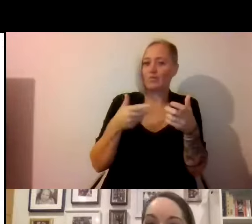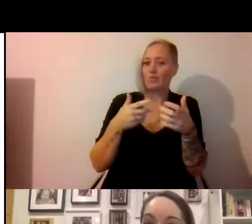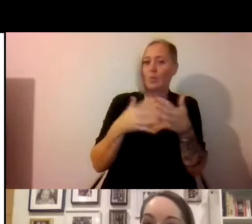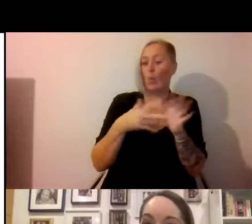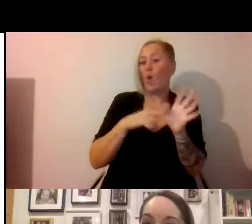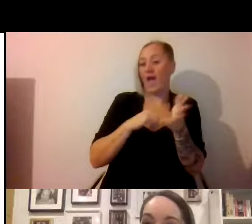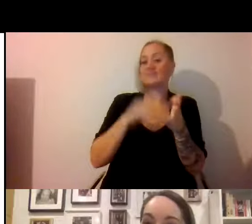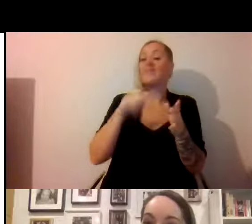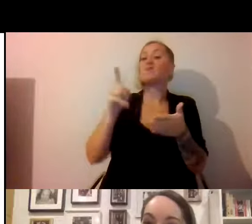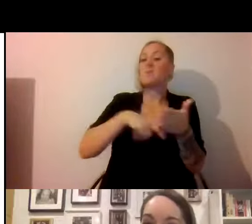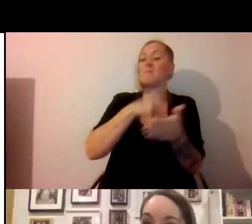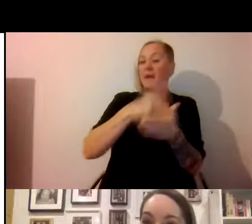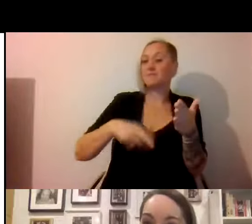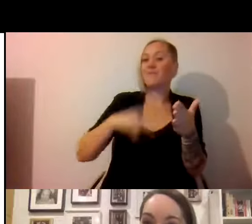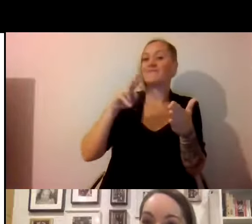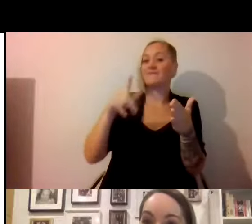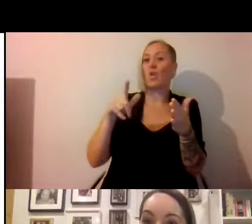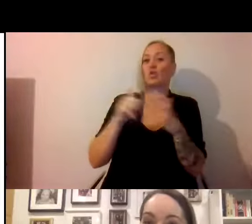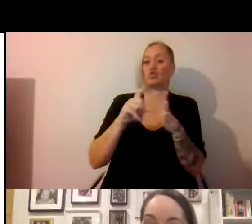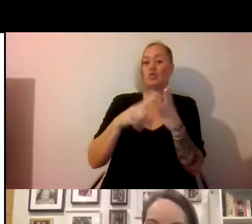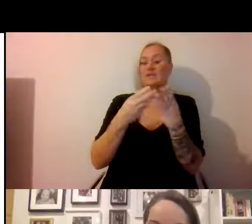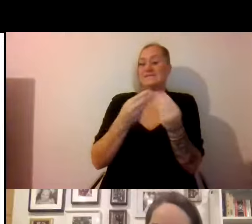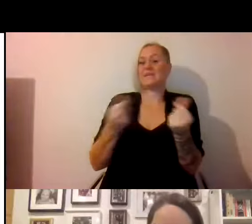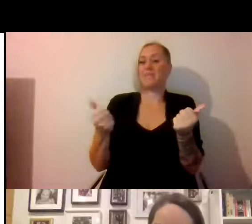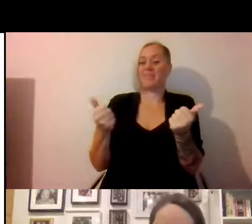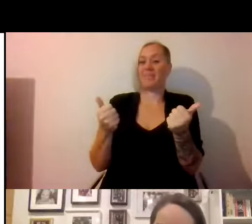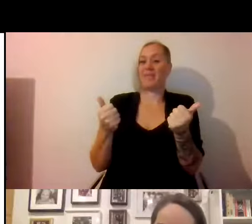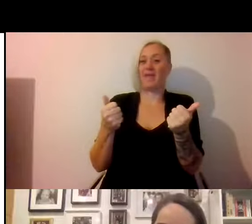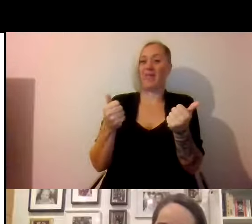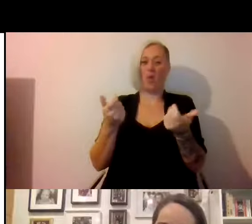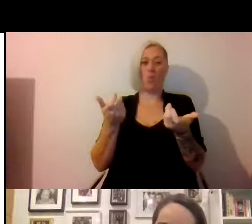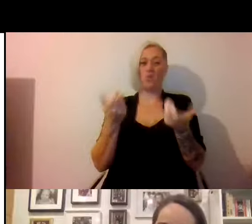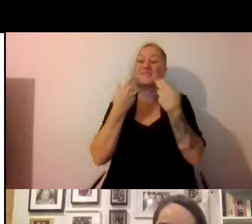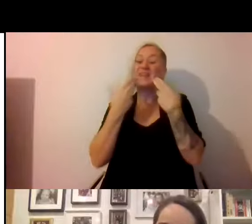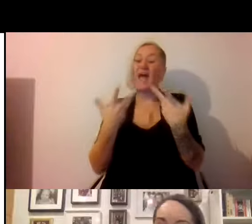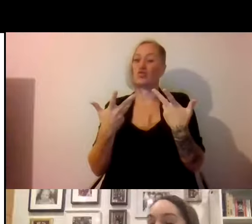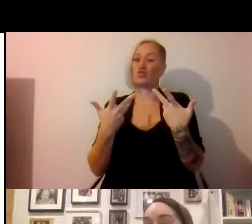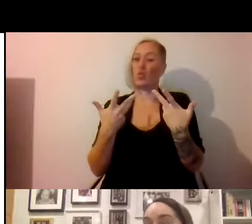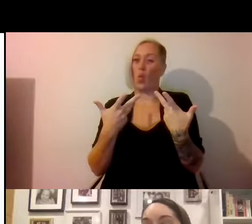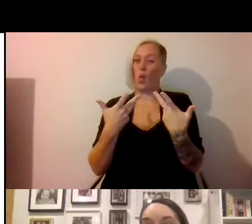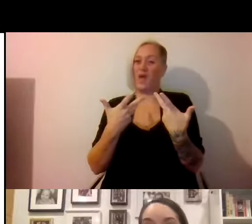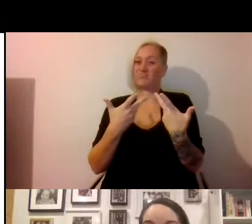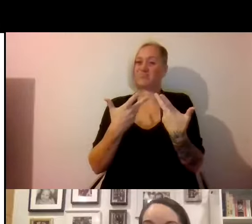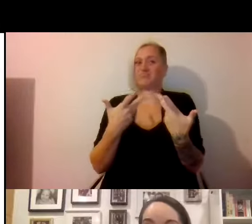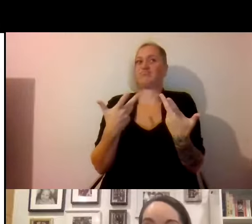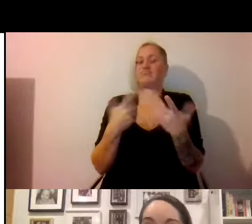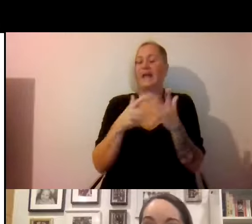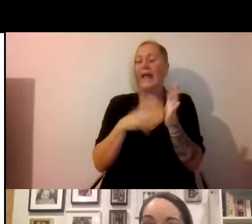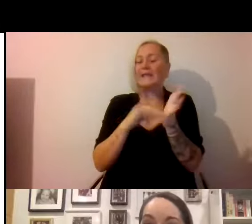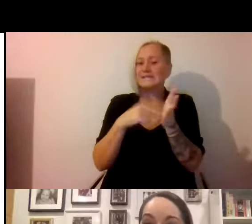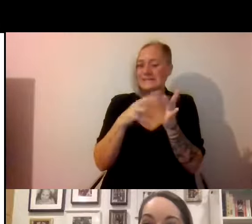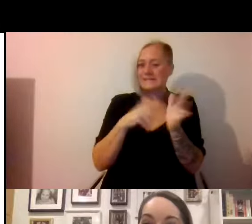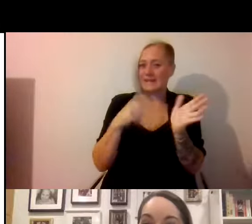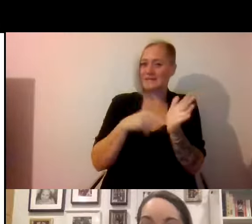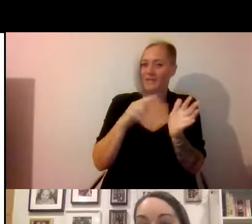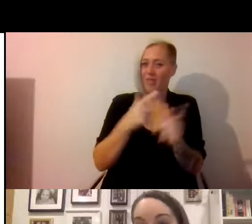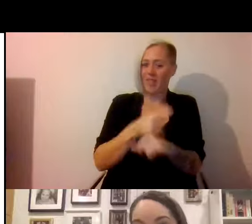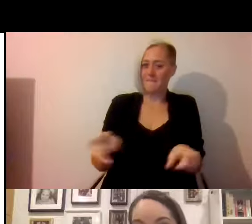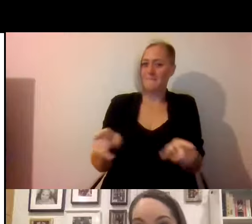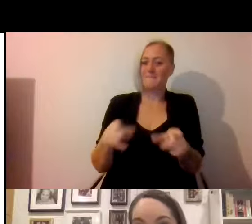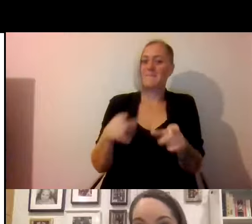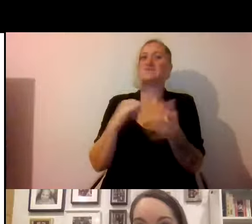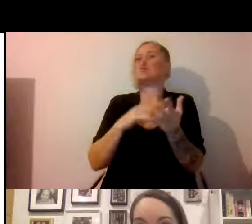punishment for doing something that came very naturally and intuitively to them. So this has left really lasting wounds for a lot of